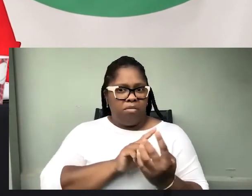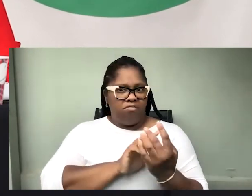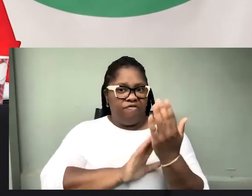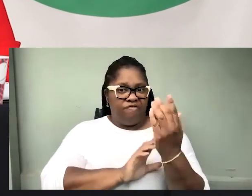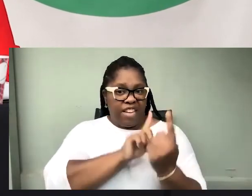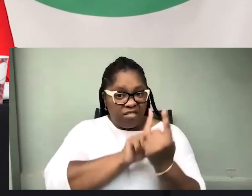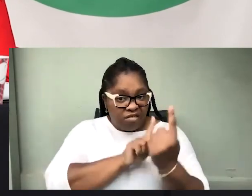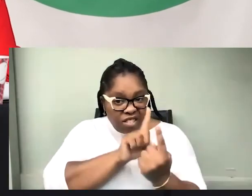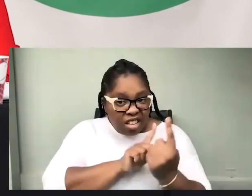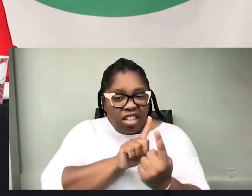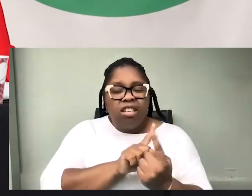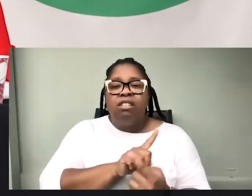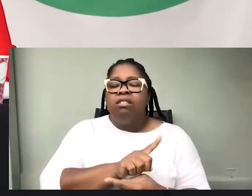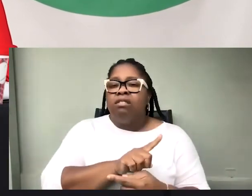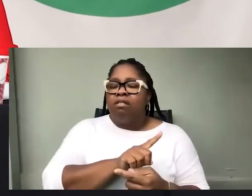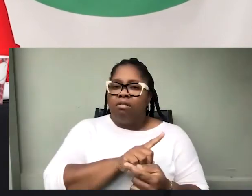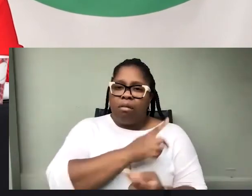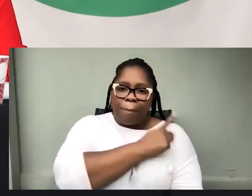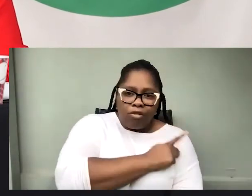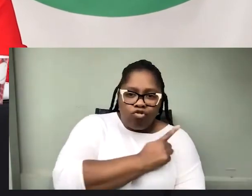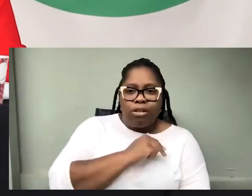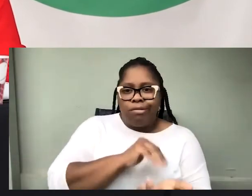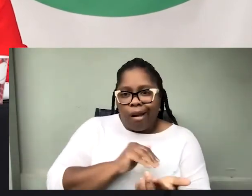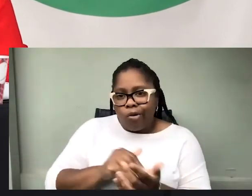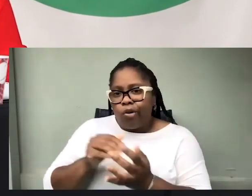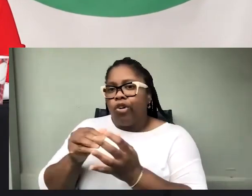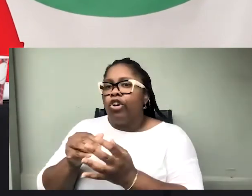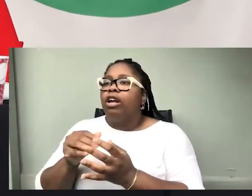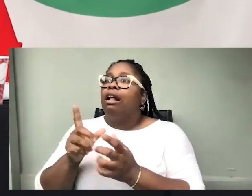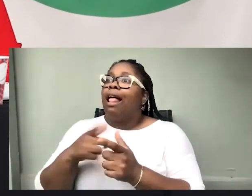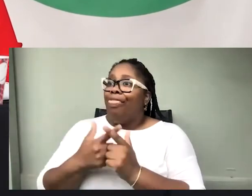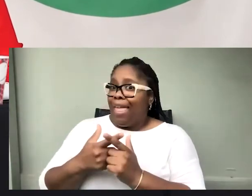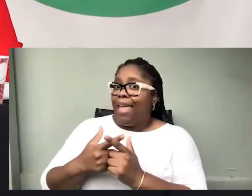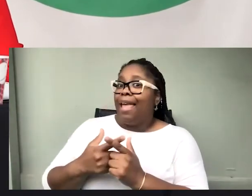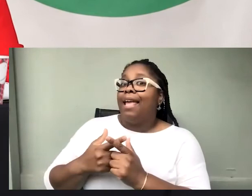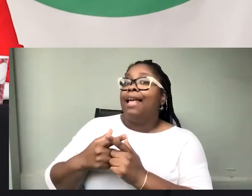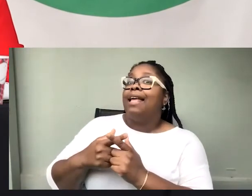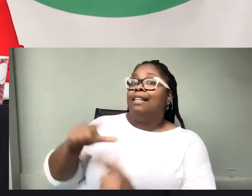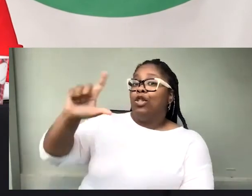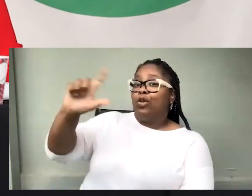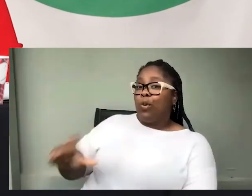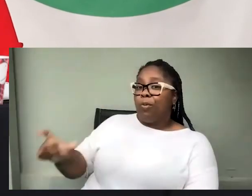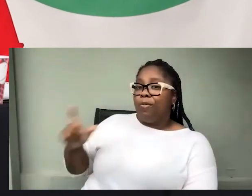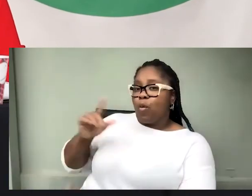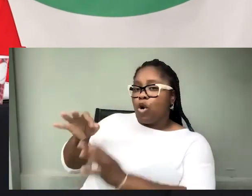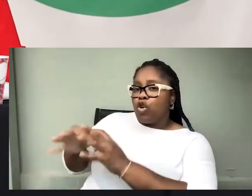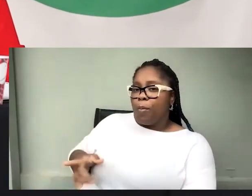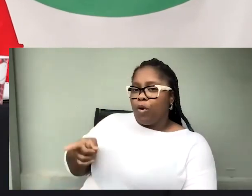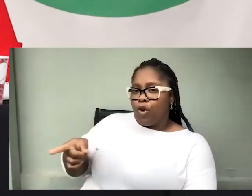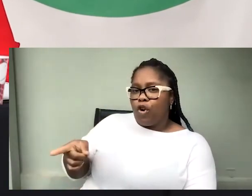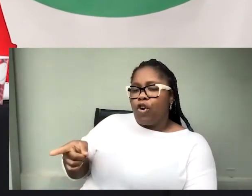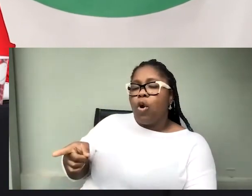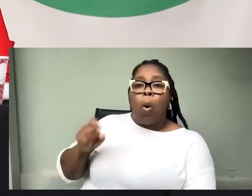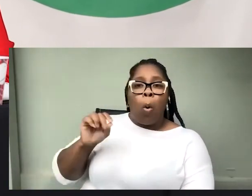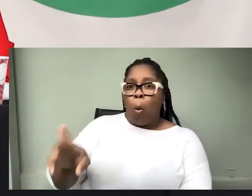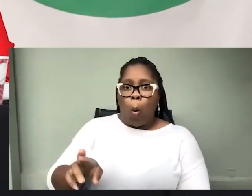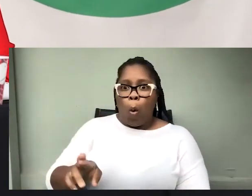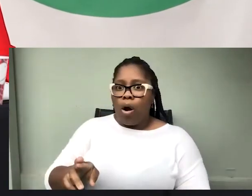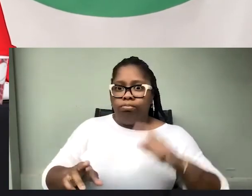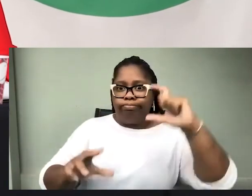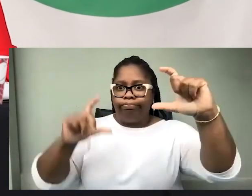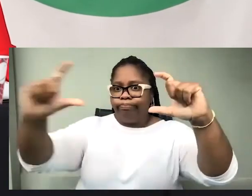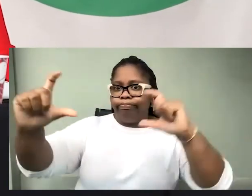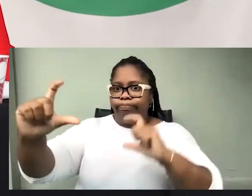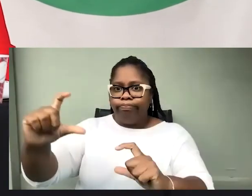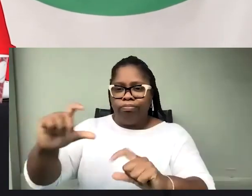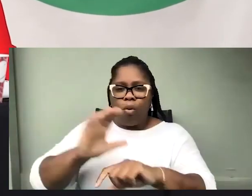to face, the patient and the doctor is there together and they Zoom in the interpreter, or it's all on Zoom, this is giving